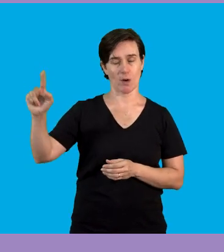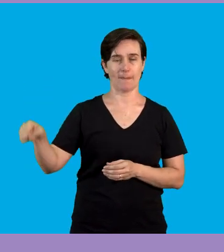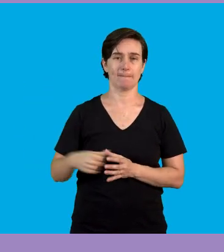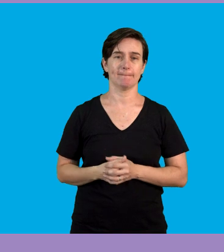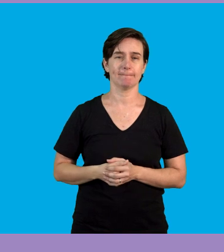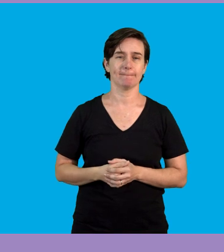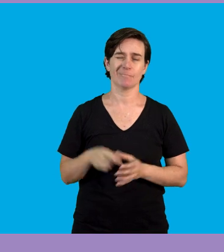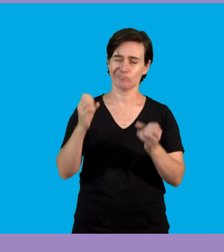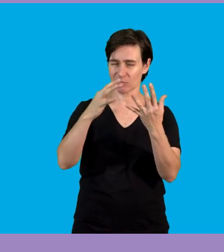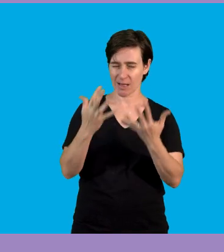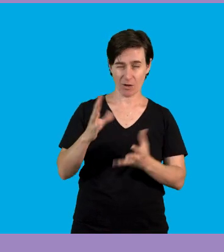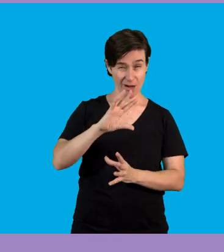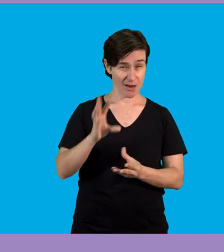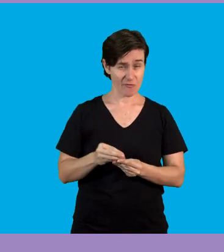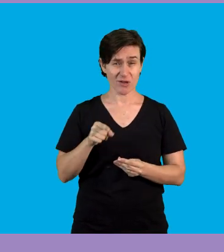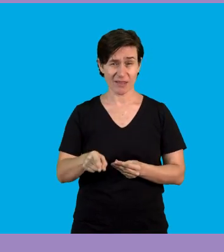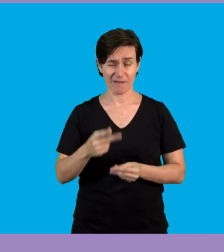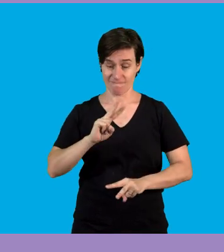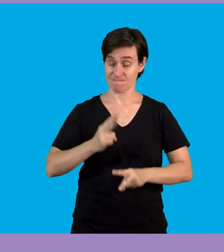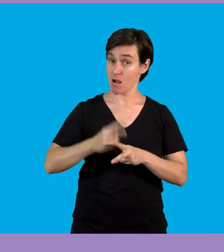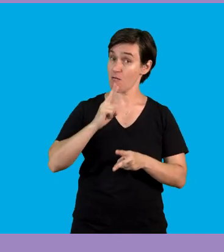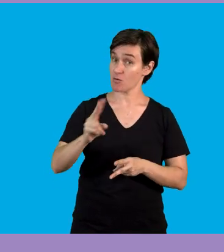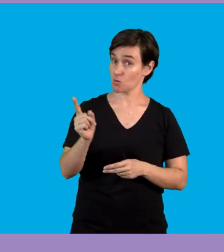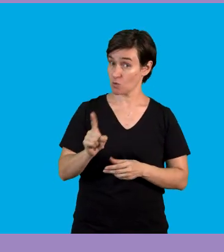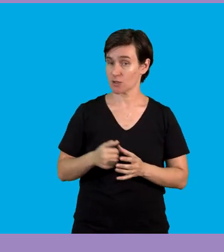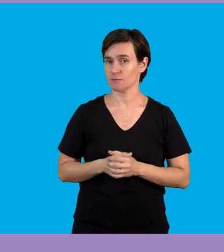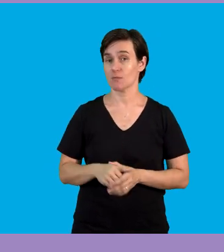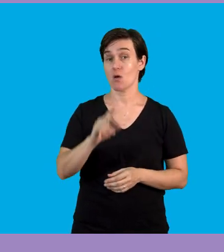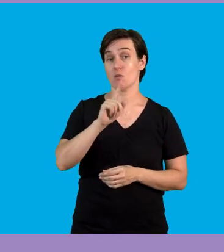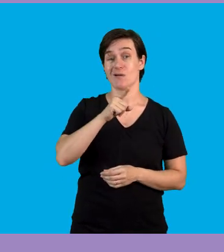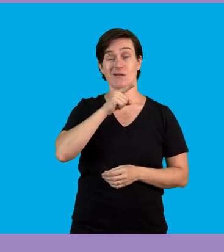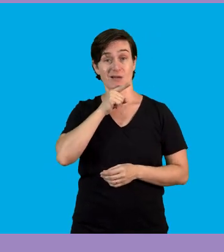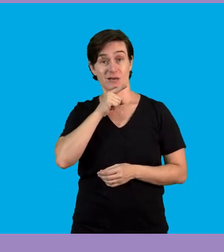all of that, that is going to give us a final answer of